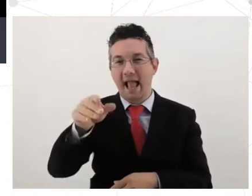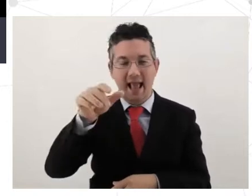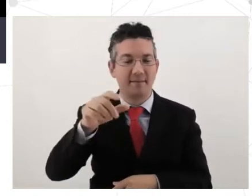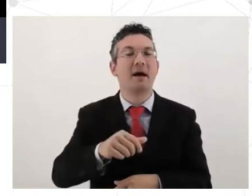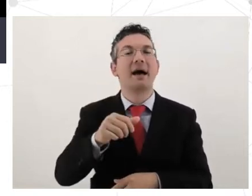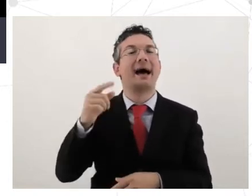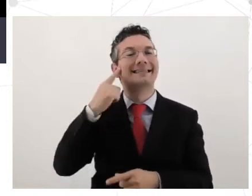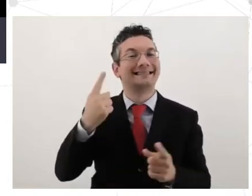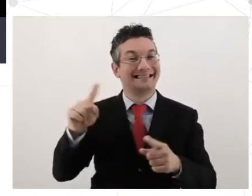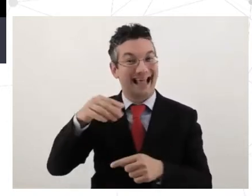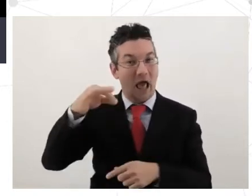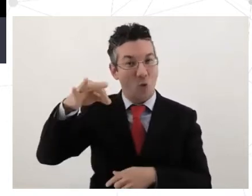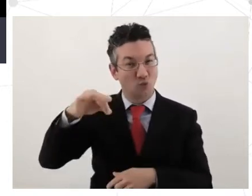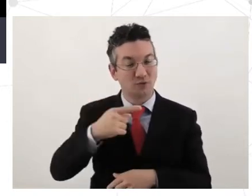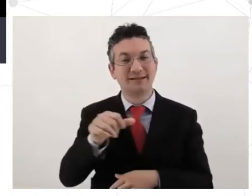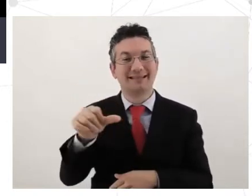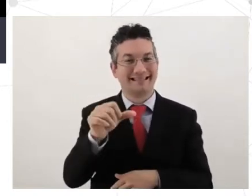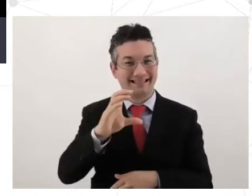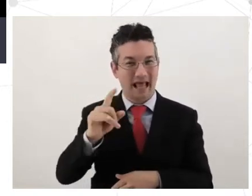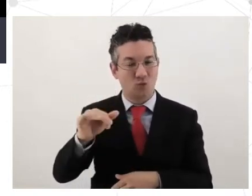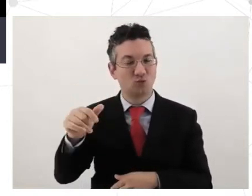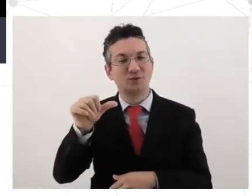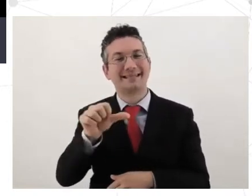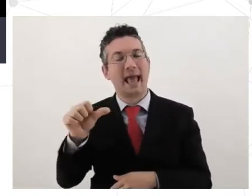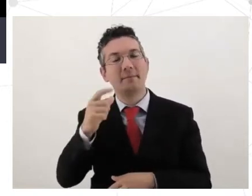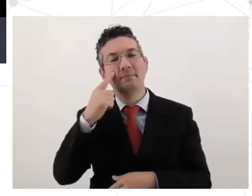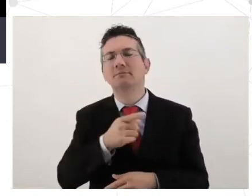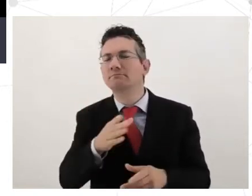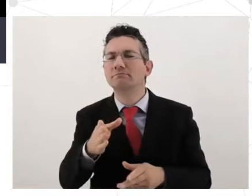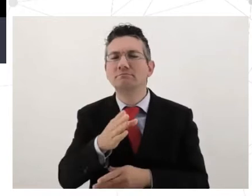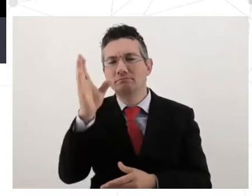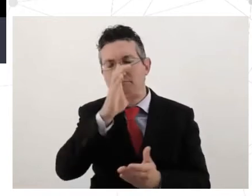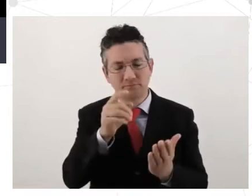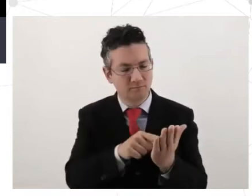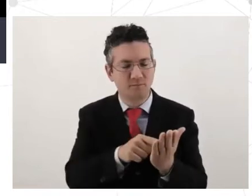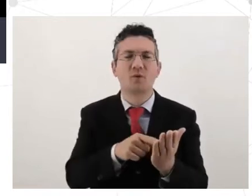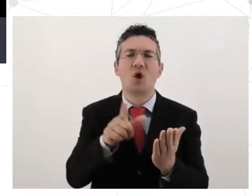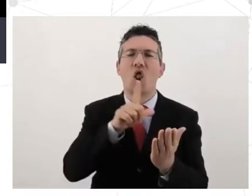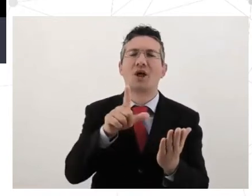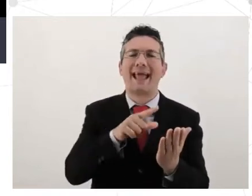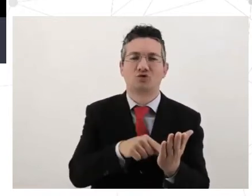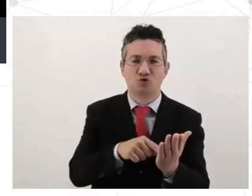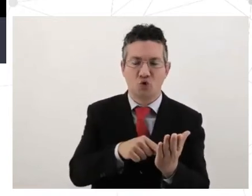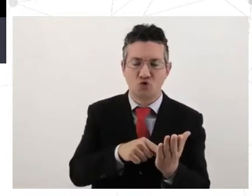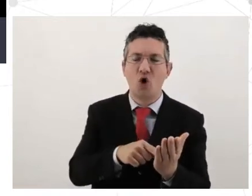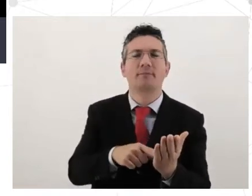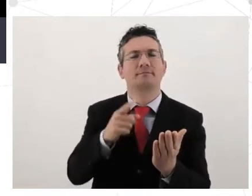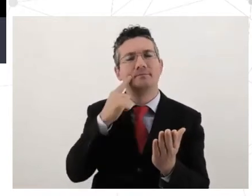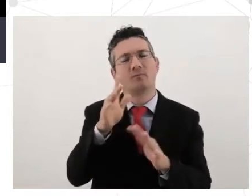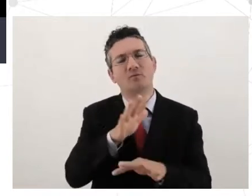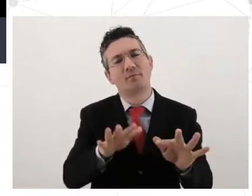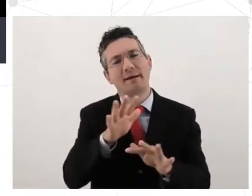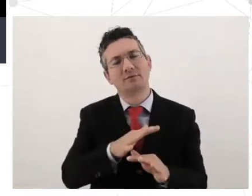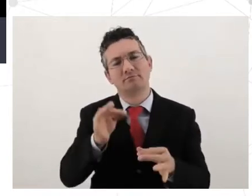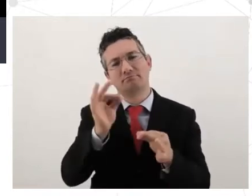The bottom row of the user interface has a few virtual buttons that are usually the